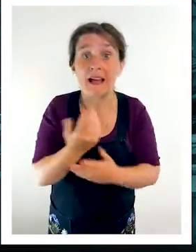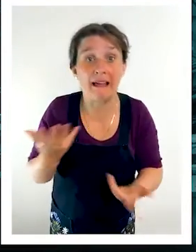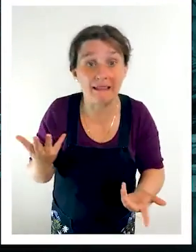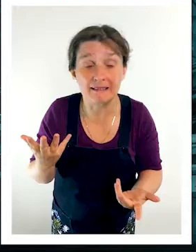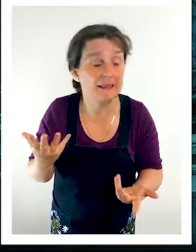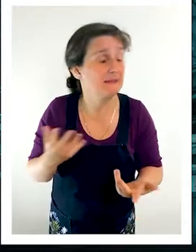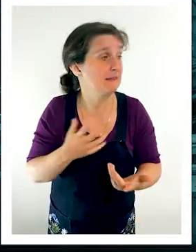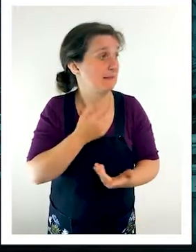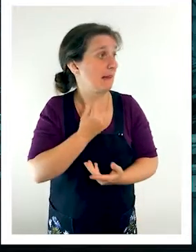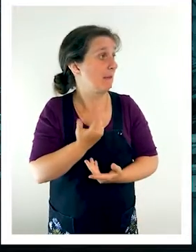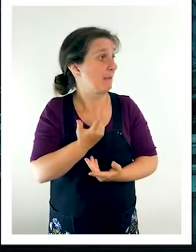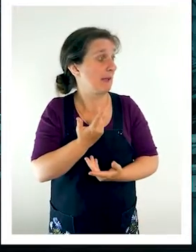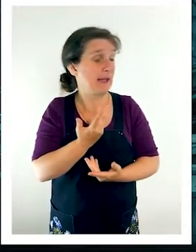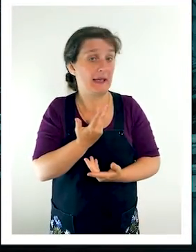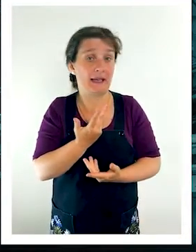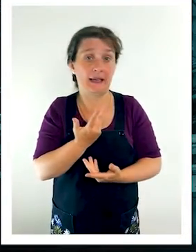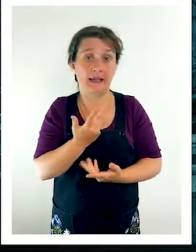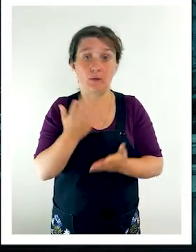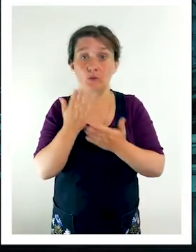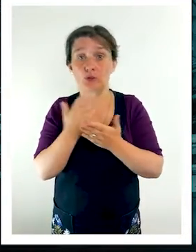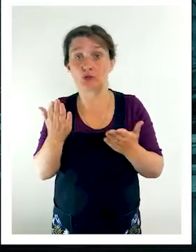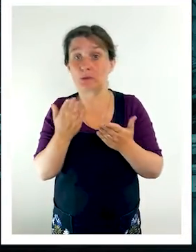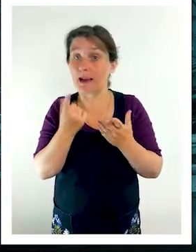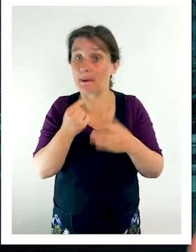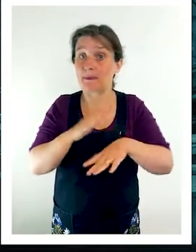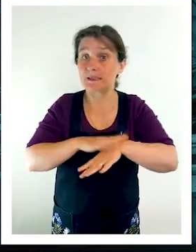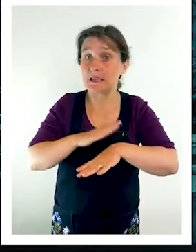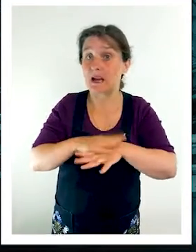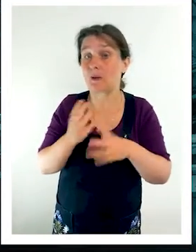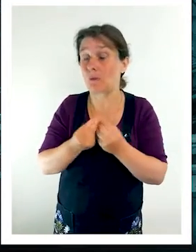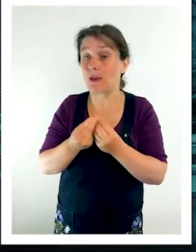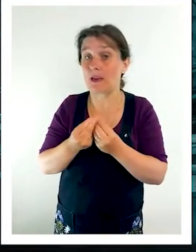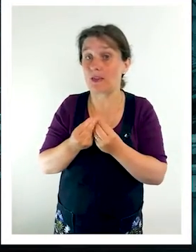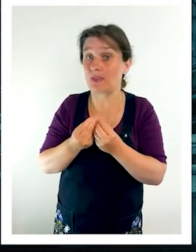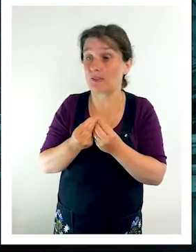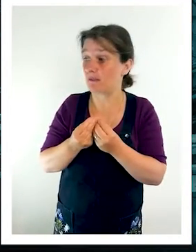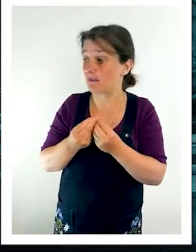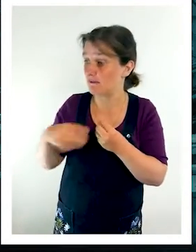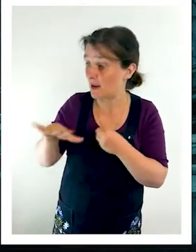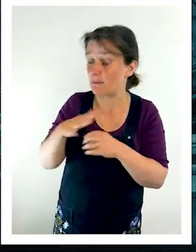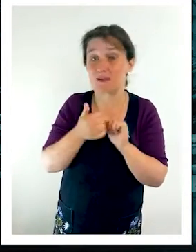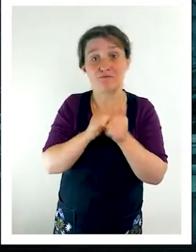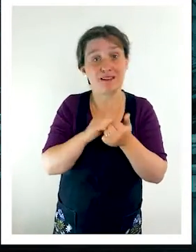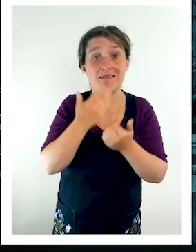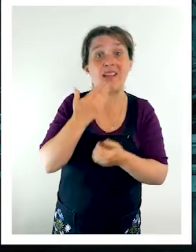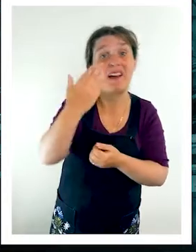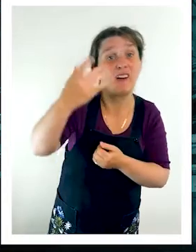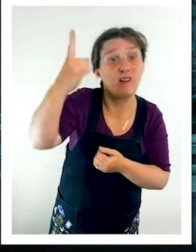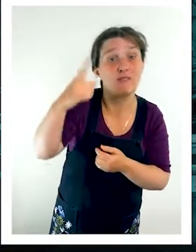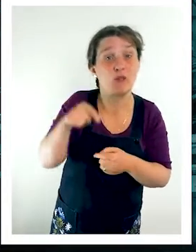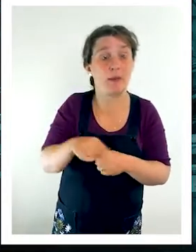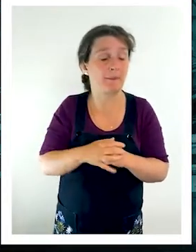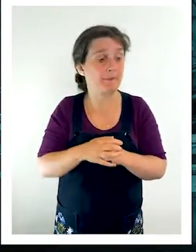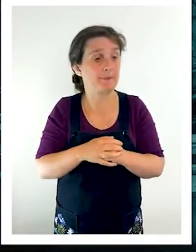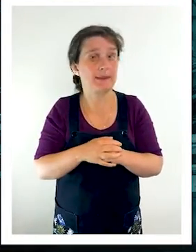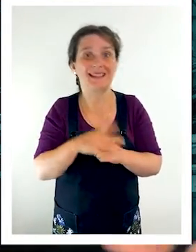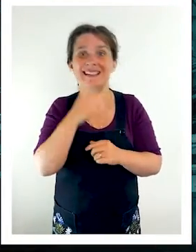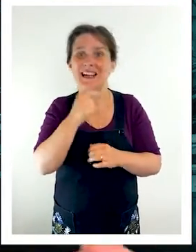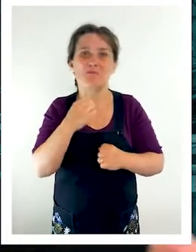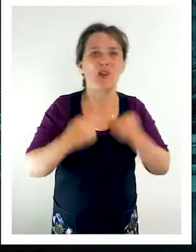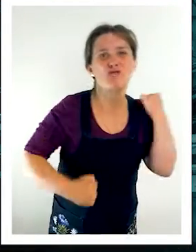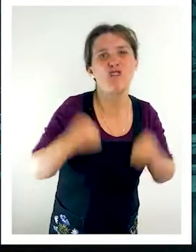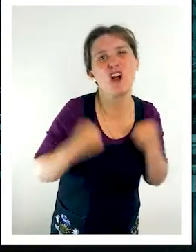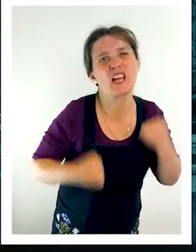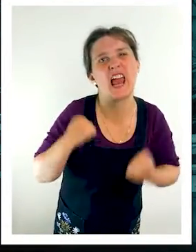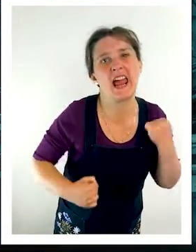It can be spending time with our friends and family and thanking God for them. It can be spending time running around outside or just